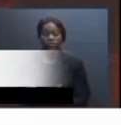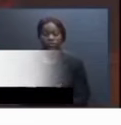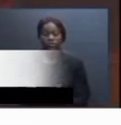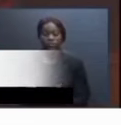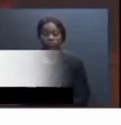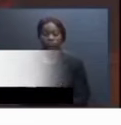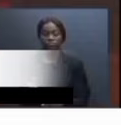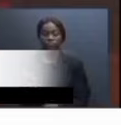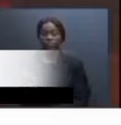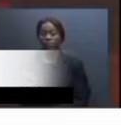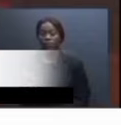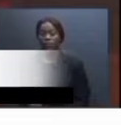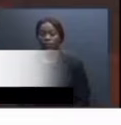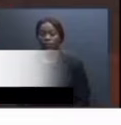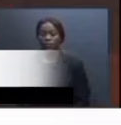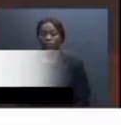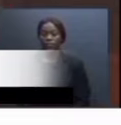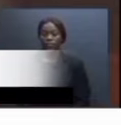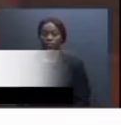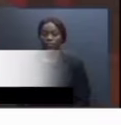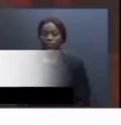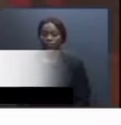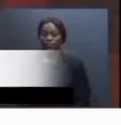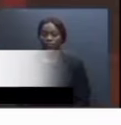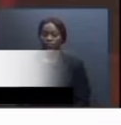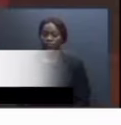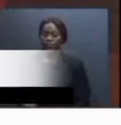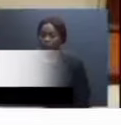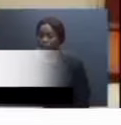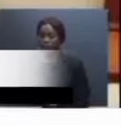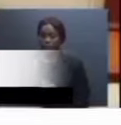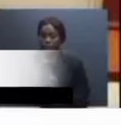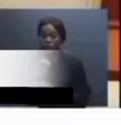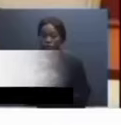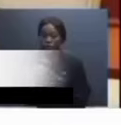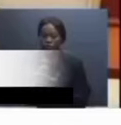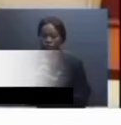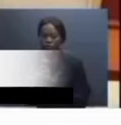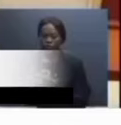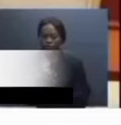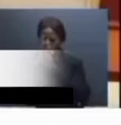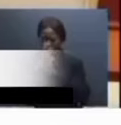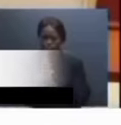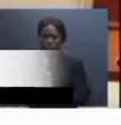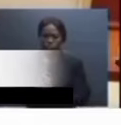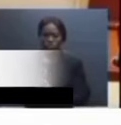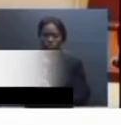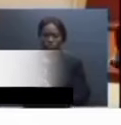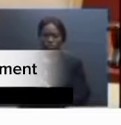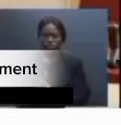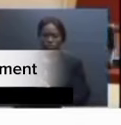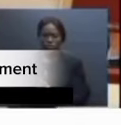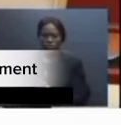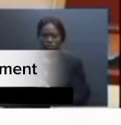Yes. Mr. Speaker, with all due respect to your chair, this preliminary remarks you are making are